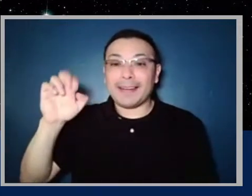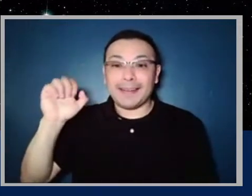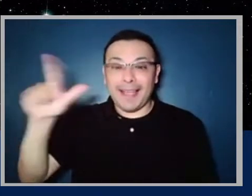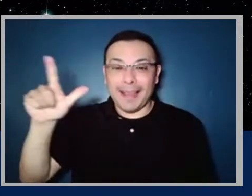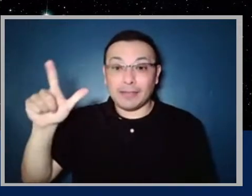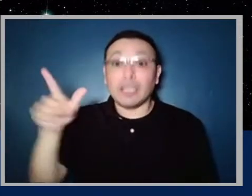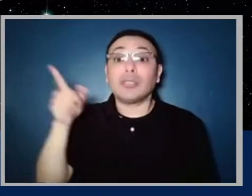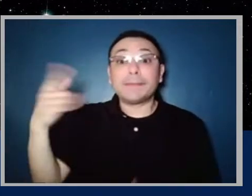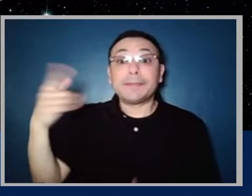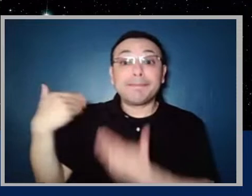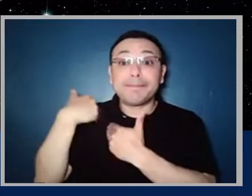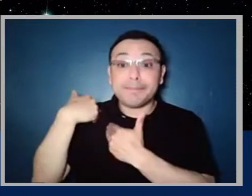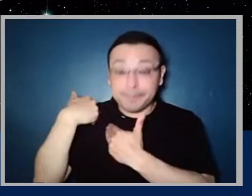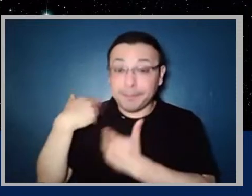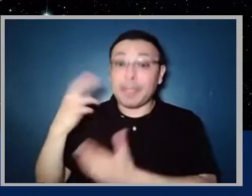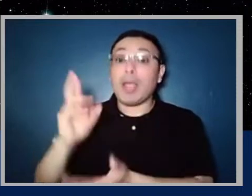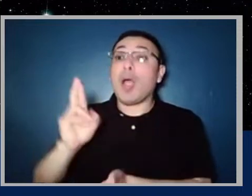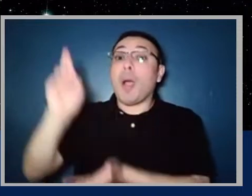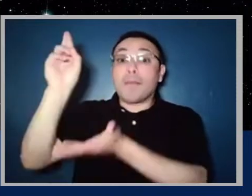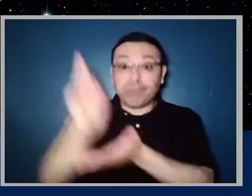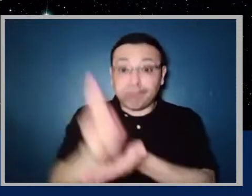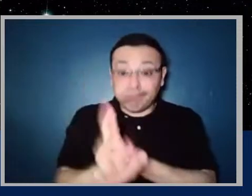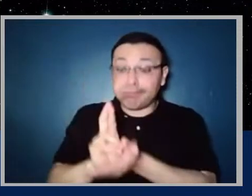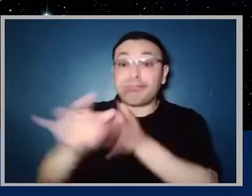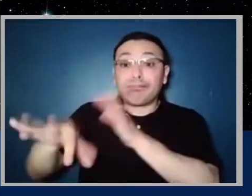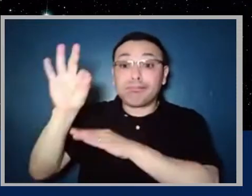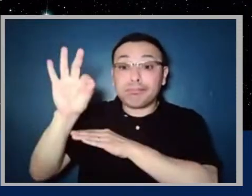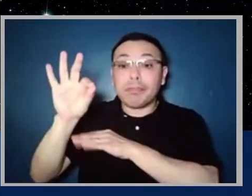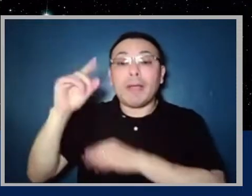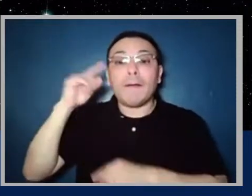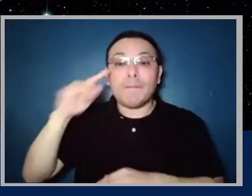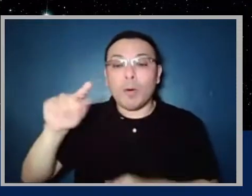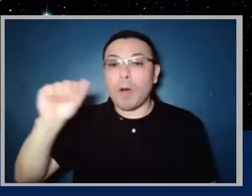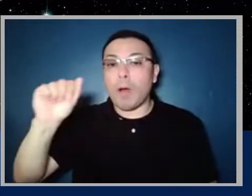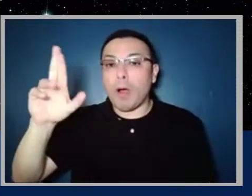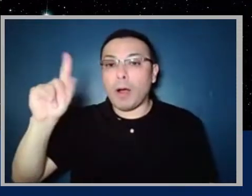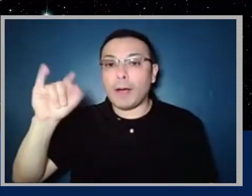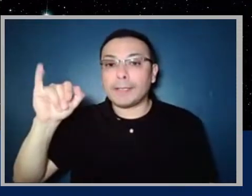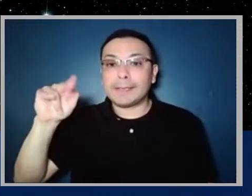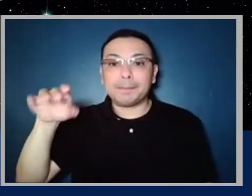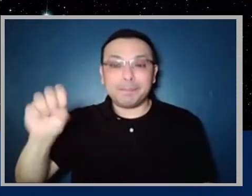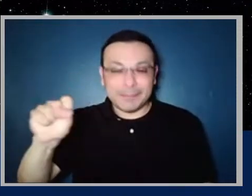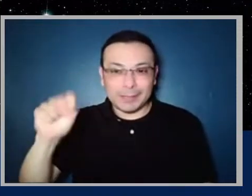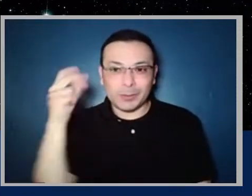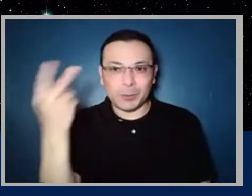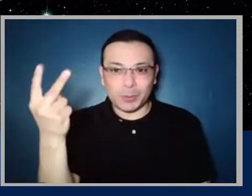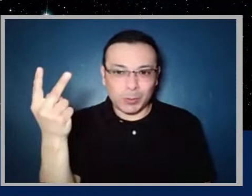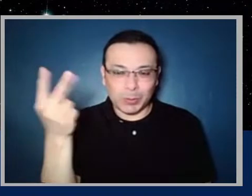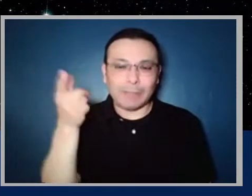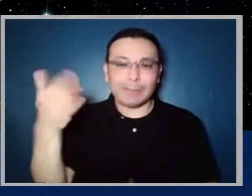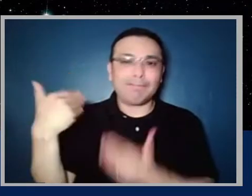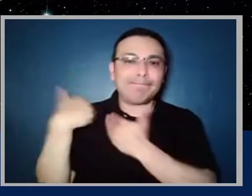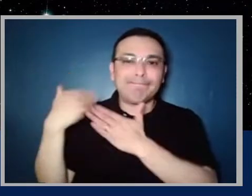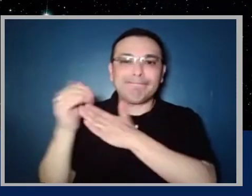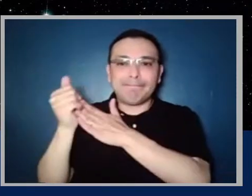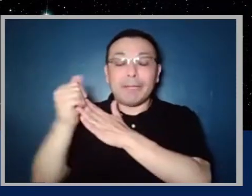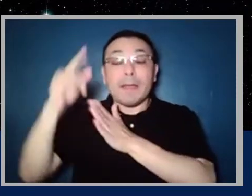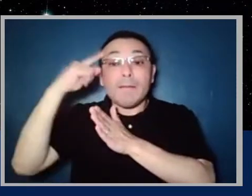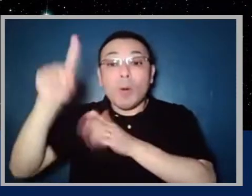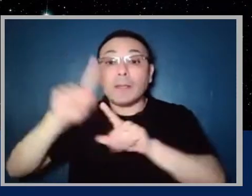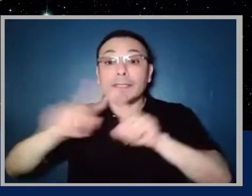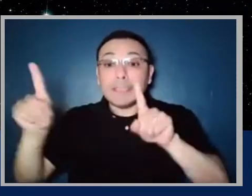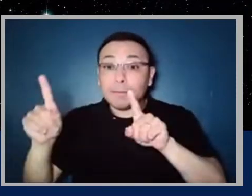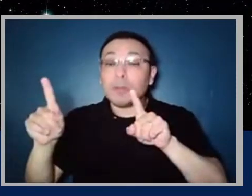in Exploration Ground Systems at NASA's Kennedy Space Center in Florida. And she leads NASA's efforts for recovery of astronauts and the